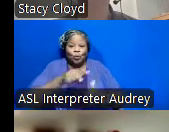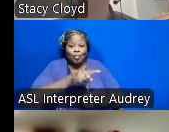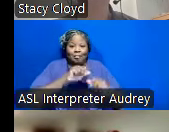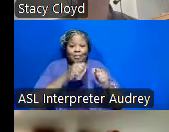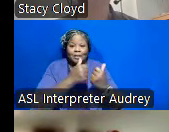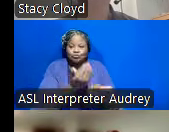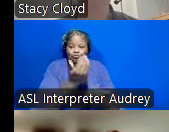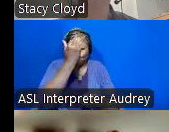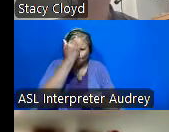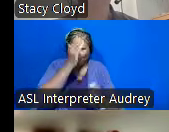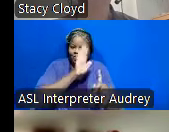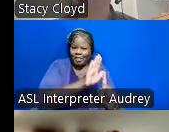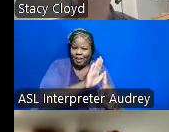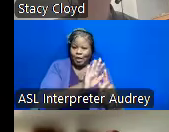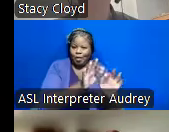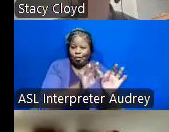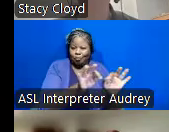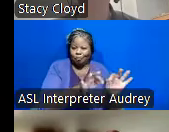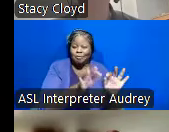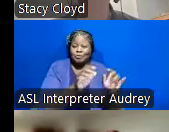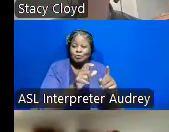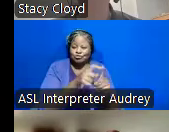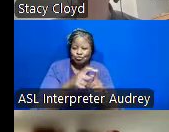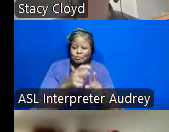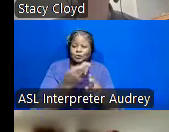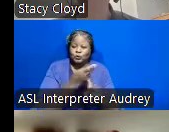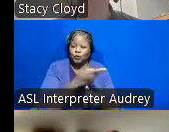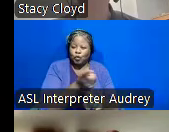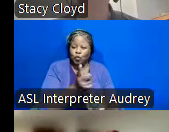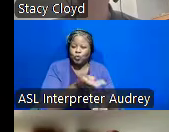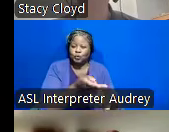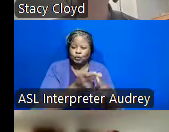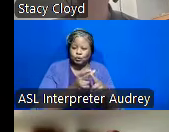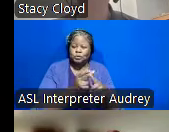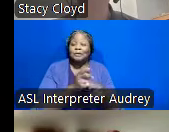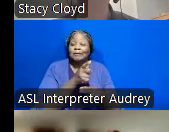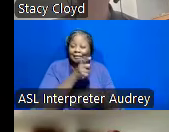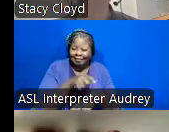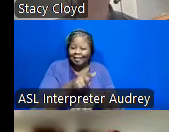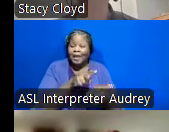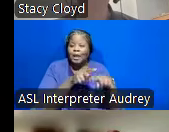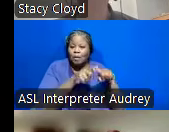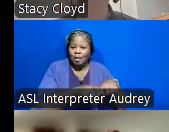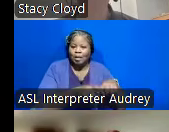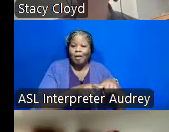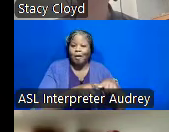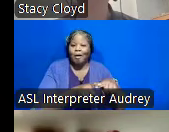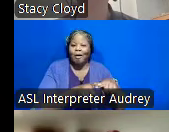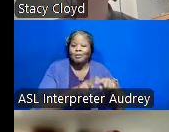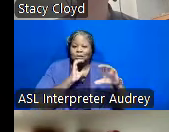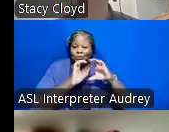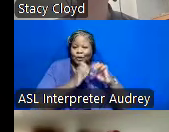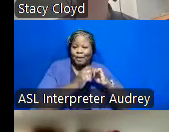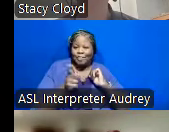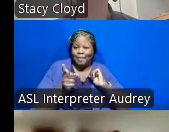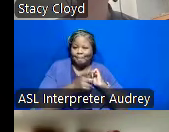be familiar with their terminology and use those terms that they rely on to kind of communicate with them.